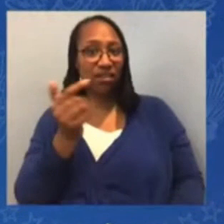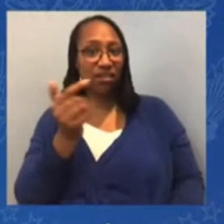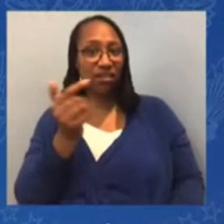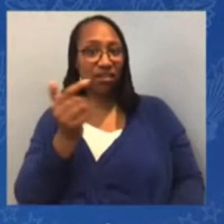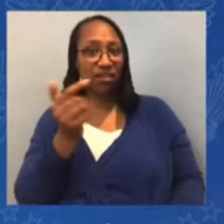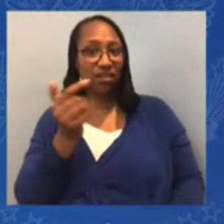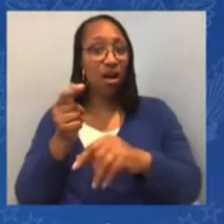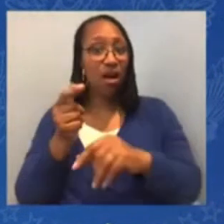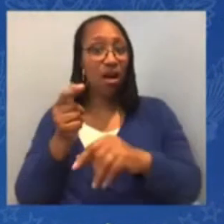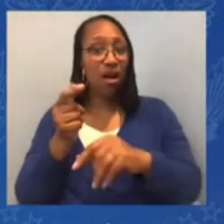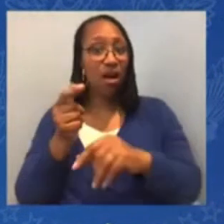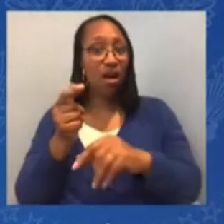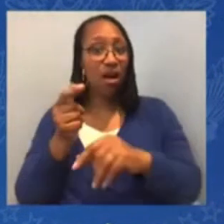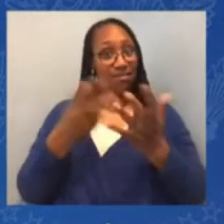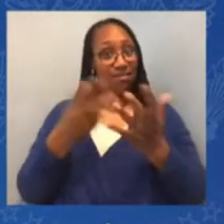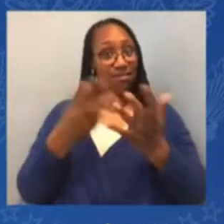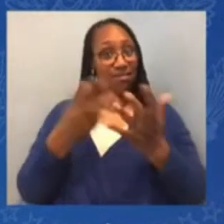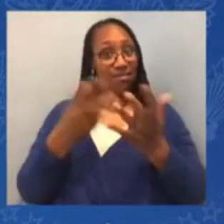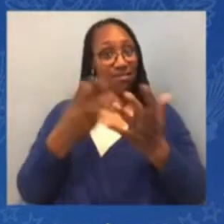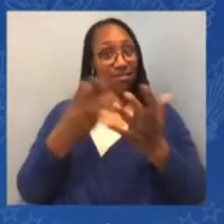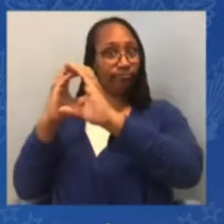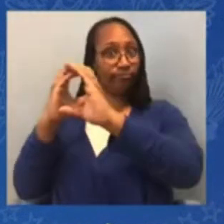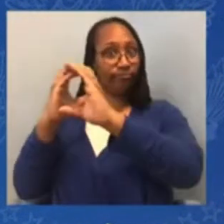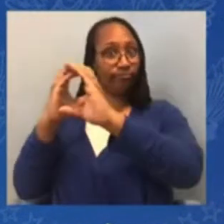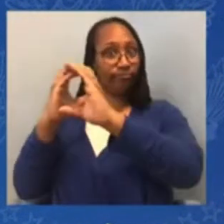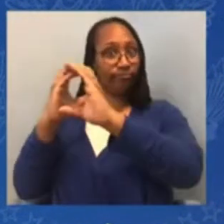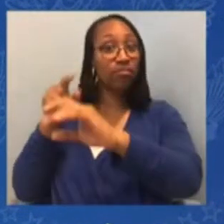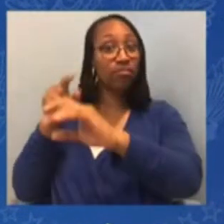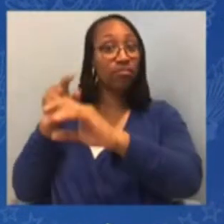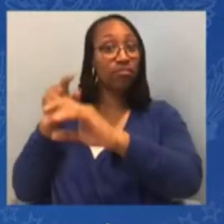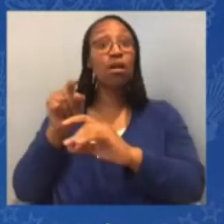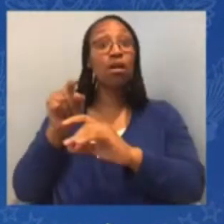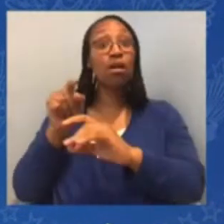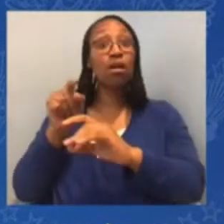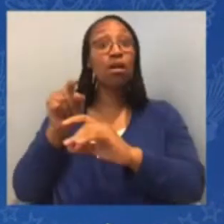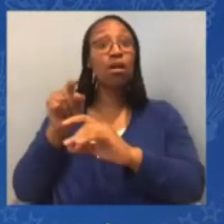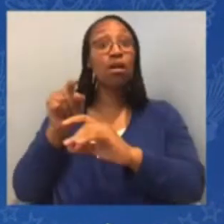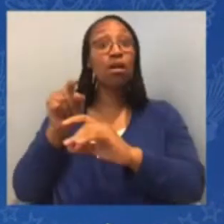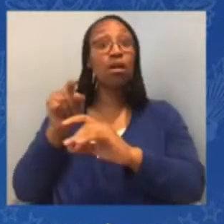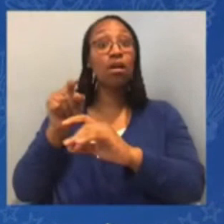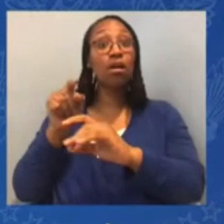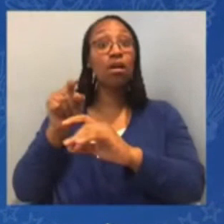There's so much more, but the bottom line, if this law had been in place a year ago, lives would